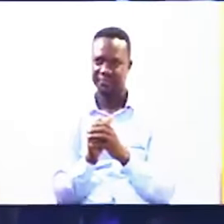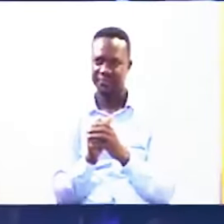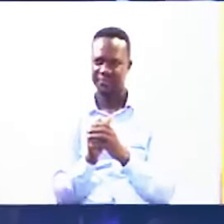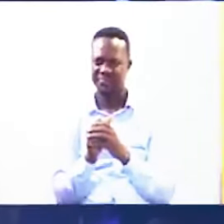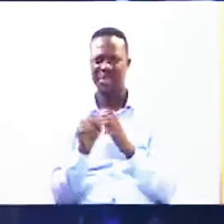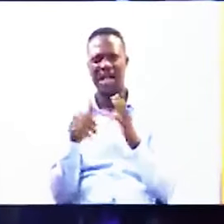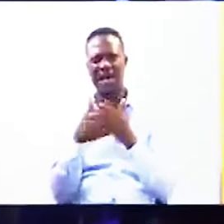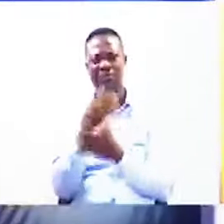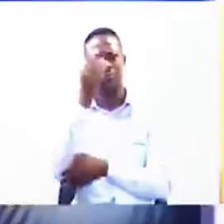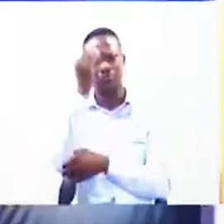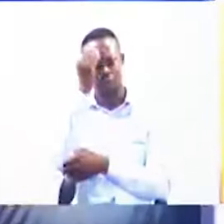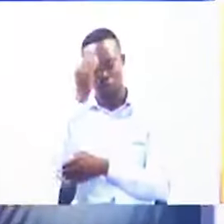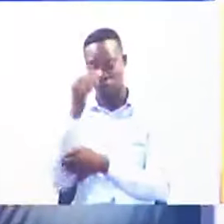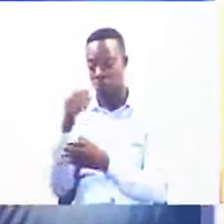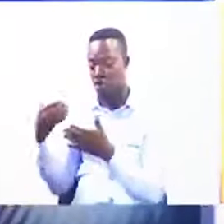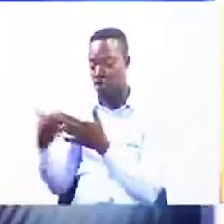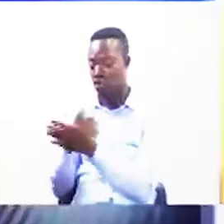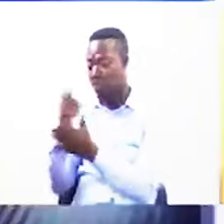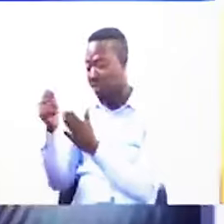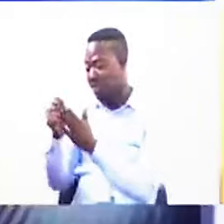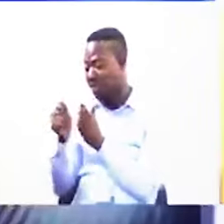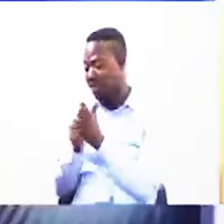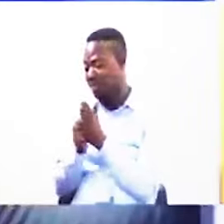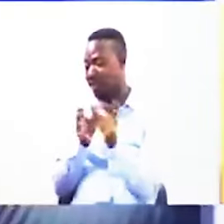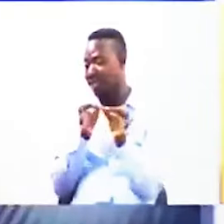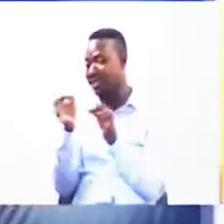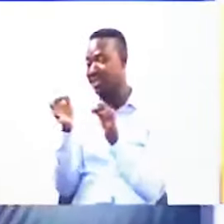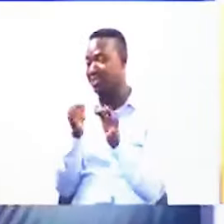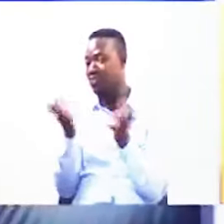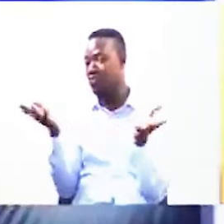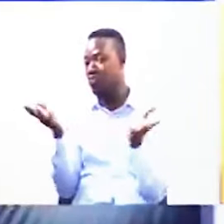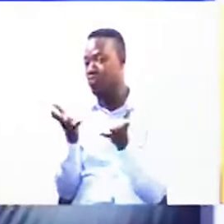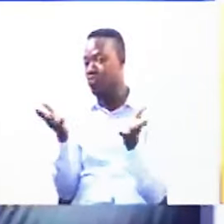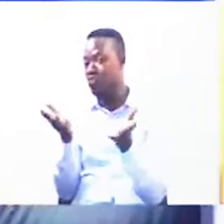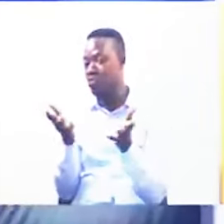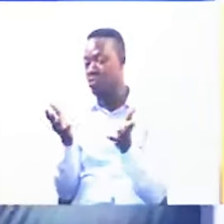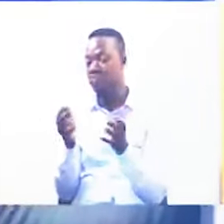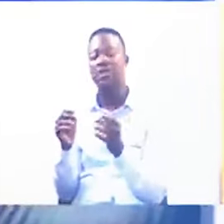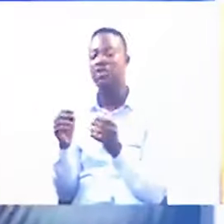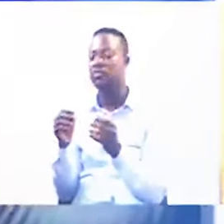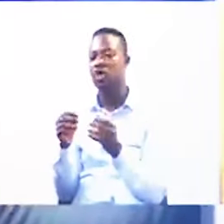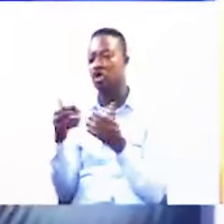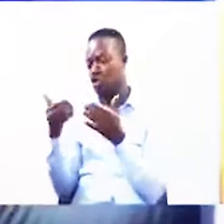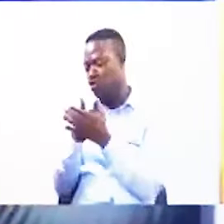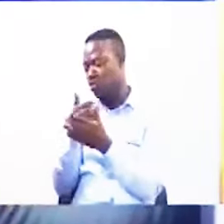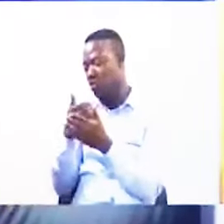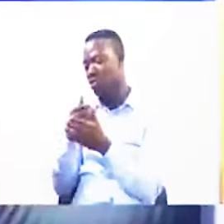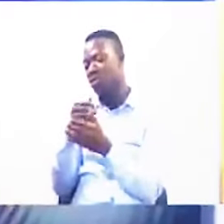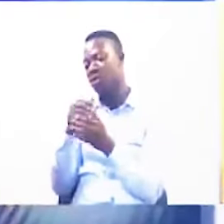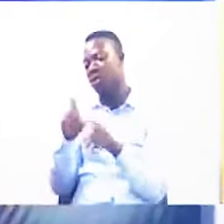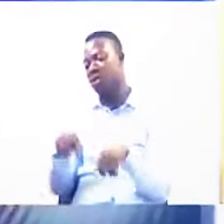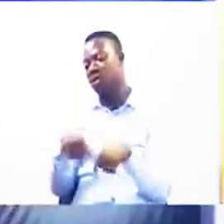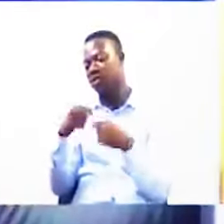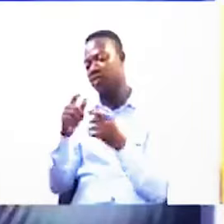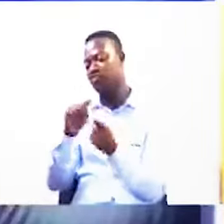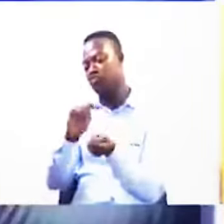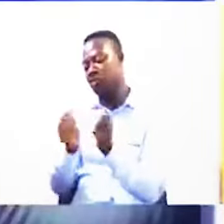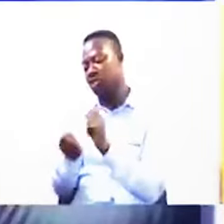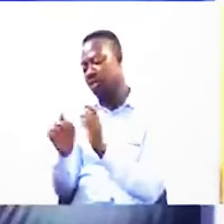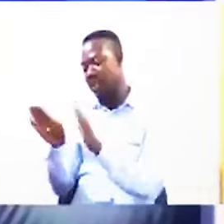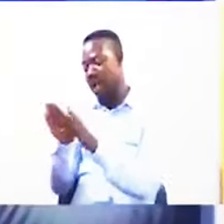How do I know? The New Living Translation puts it this way, verse 12. Me then I mean, who he, what can kind Jonah, or share a tea and you mudum you